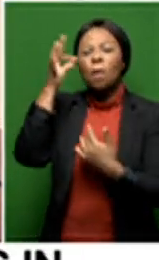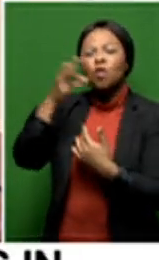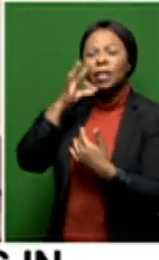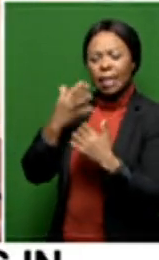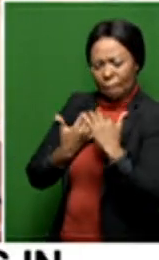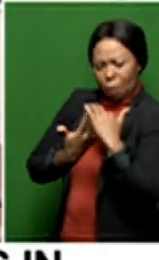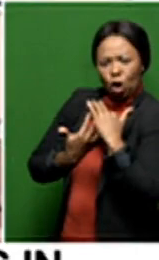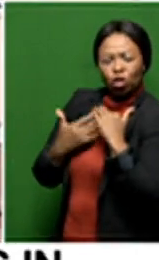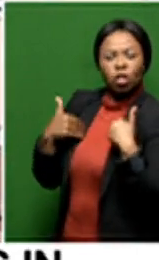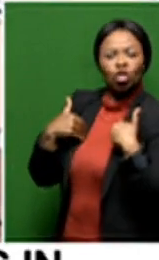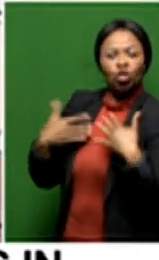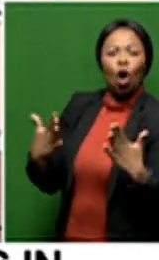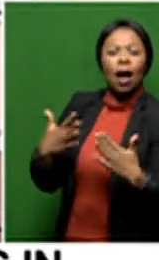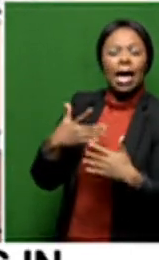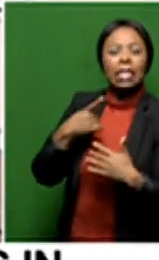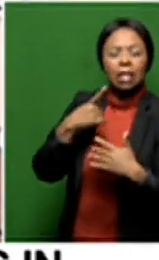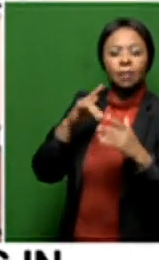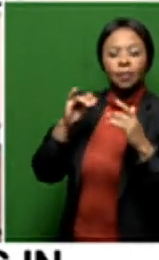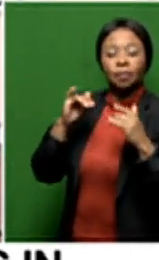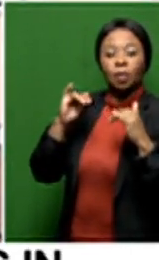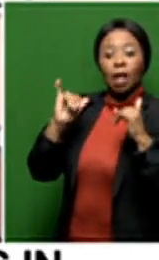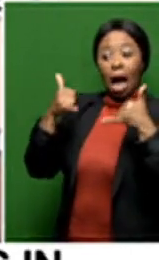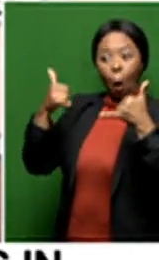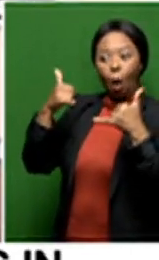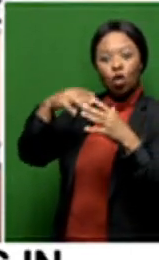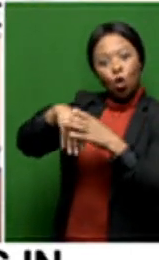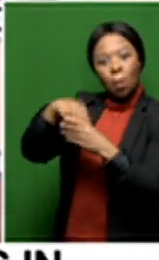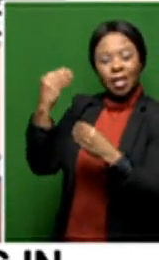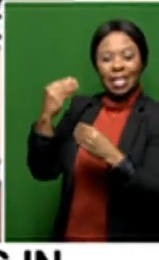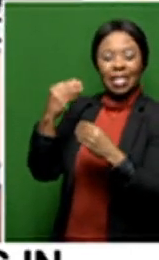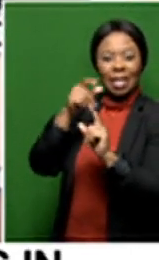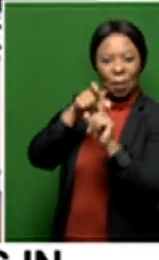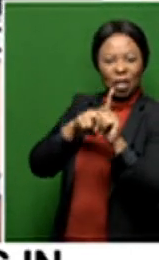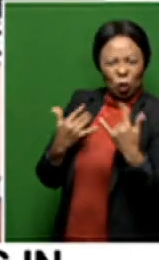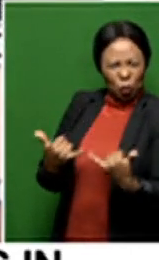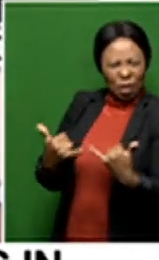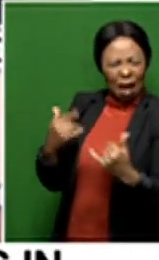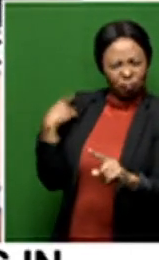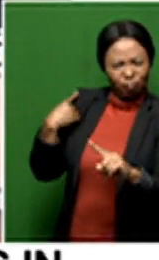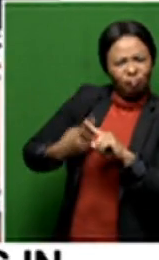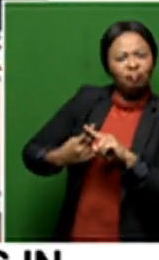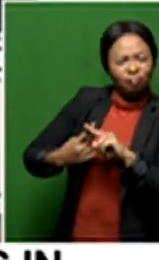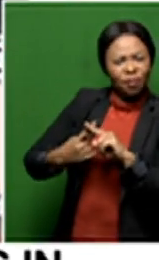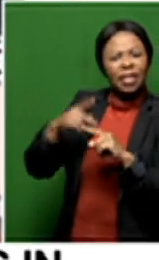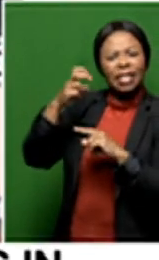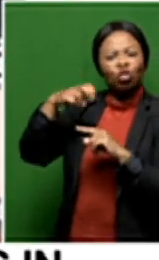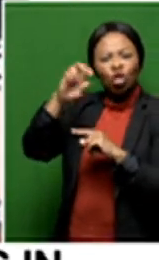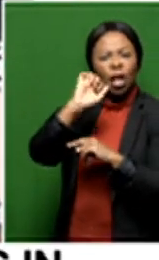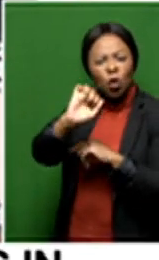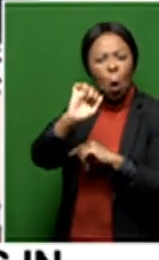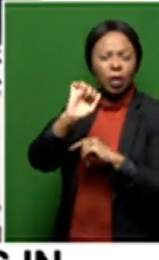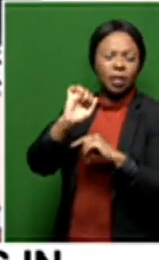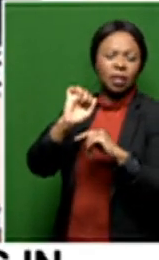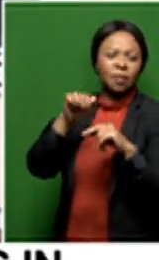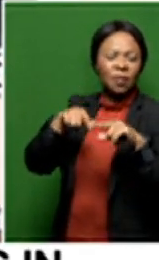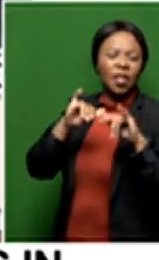started to becoming an award-winning and nominated artist today. Just take us through your journey in the industry.